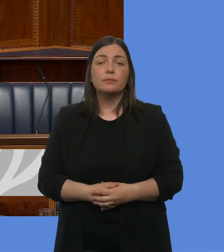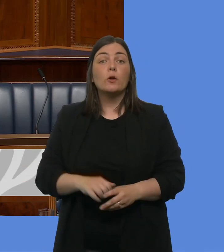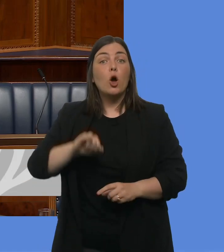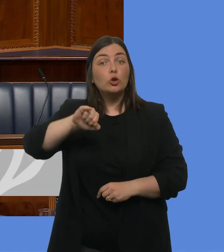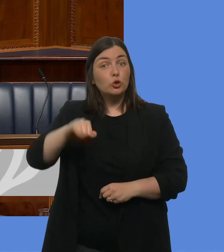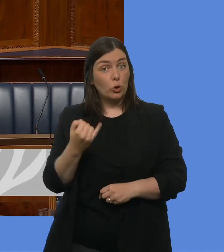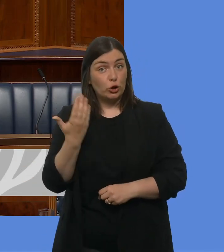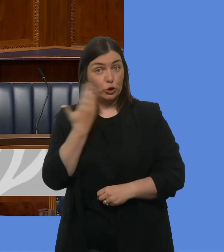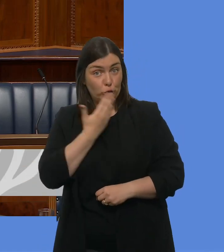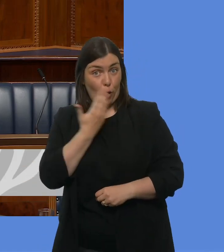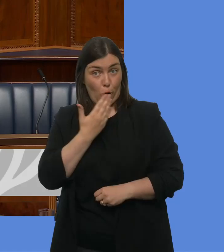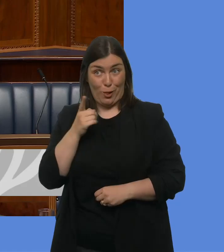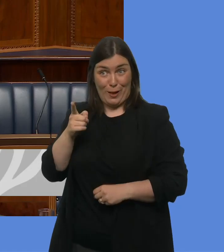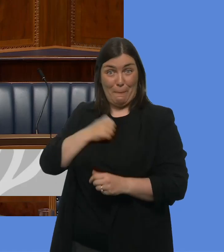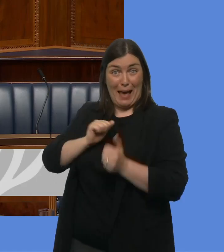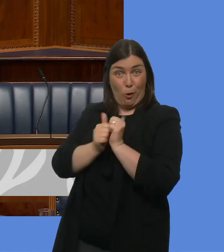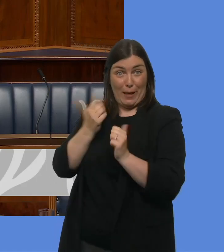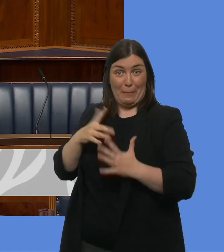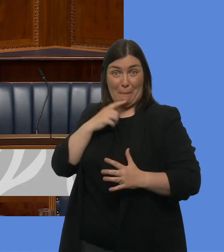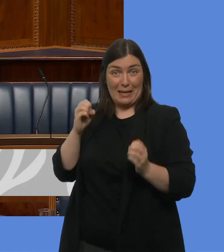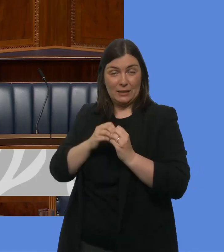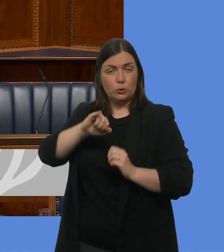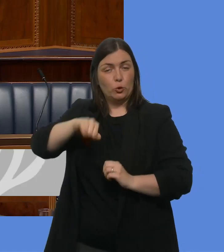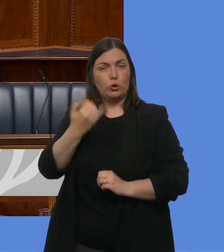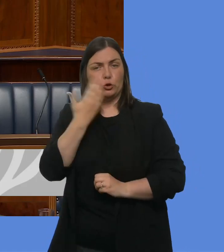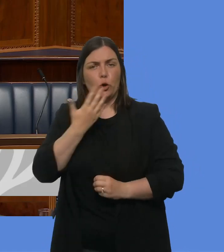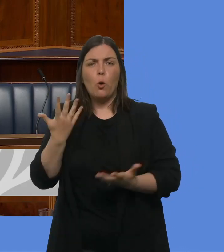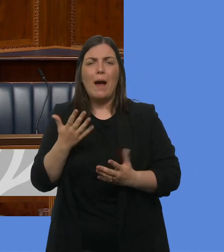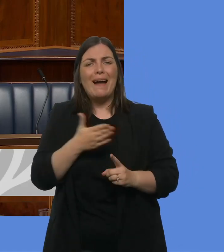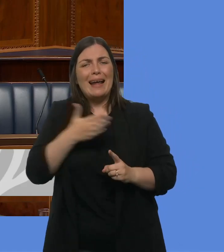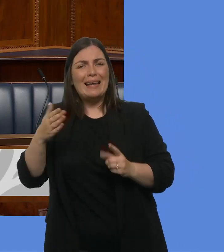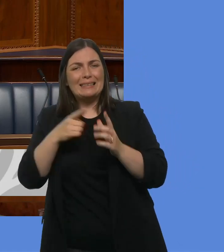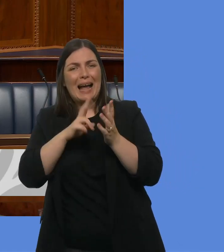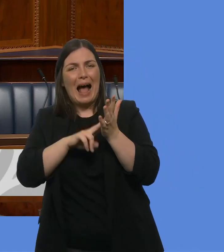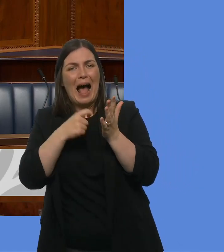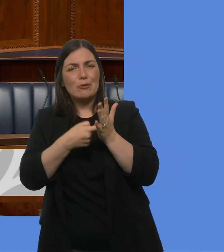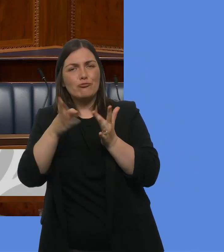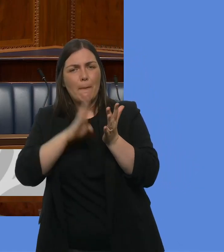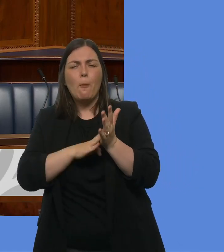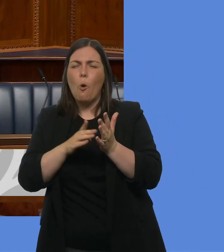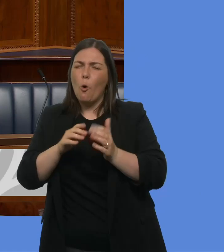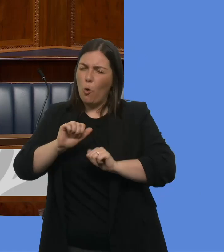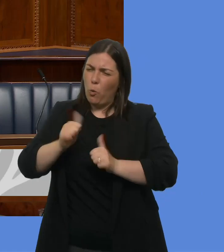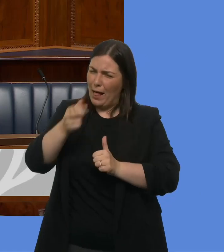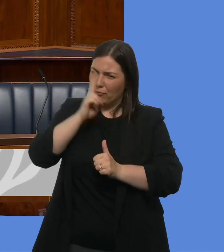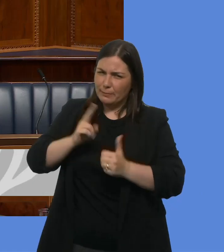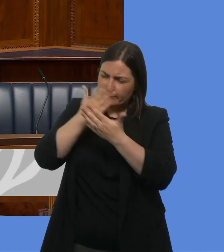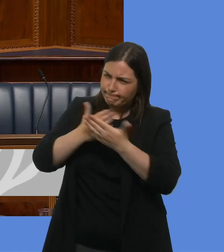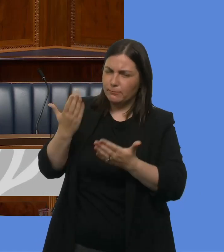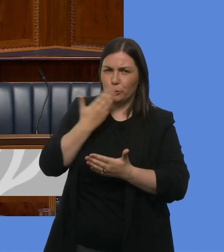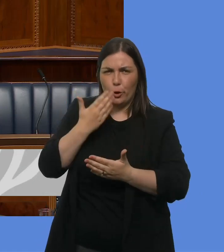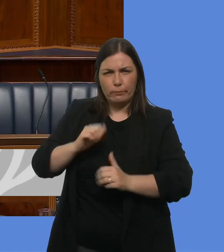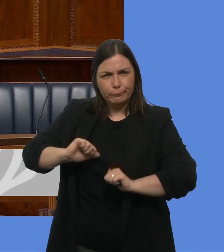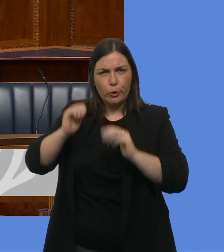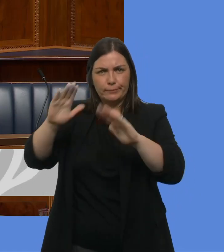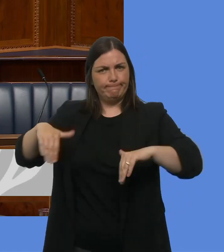School, as mentioned by my colleague Kelly Armstrong, resides in East Antrim and certainly is very well respected in the area for providing this level of service to